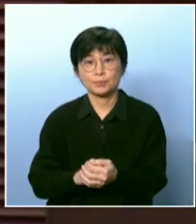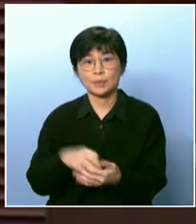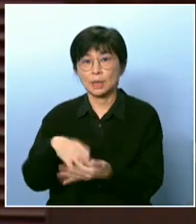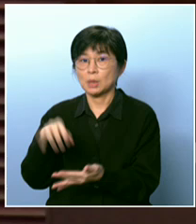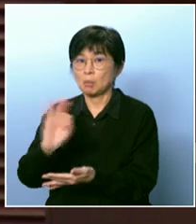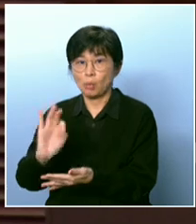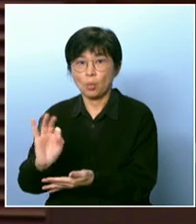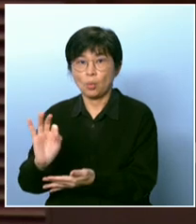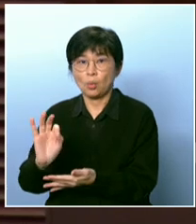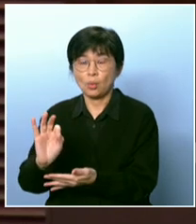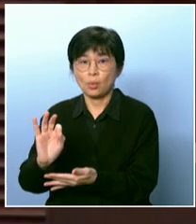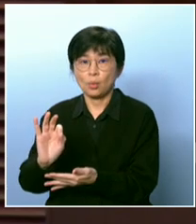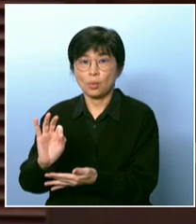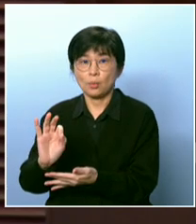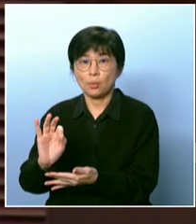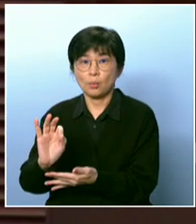higher income.